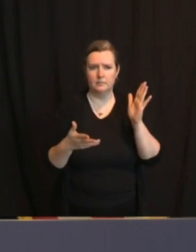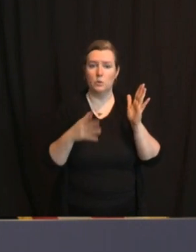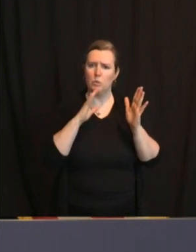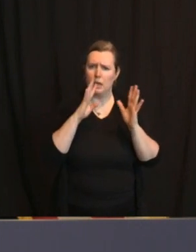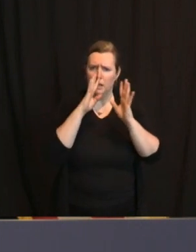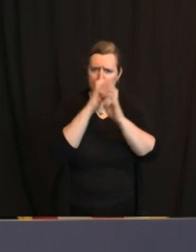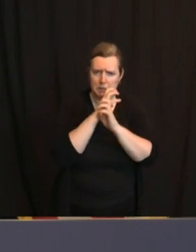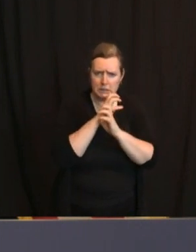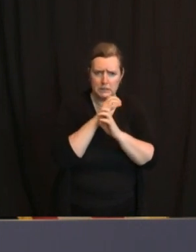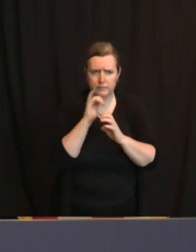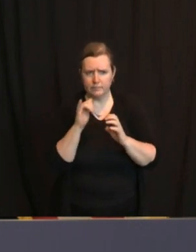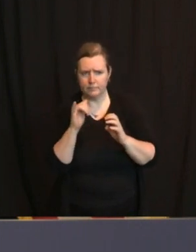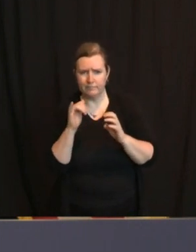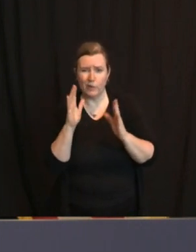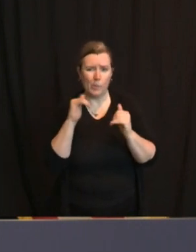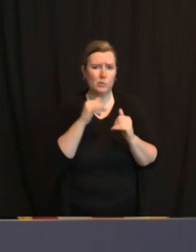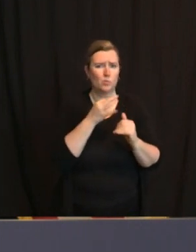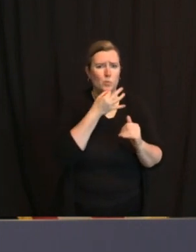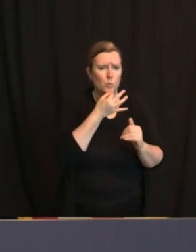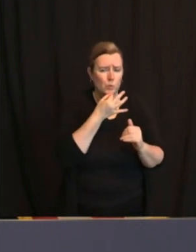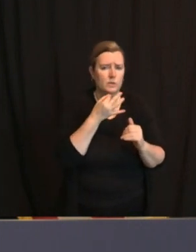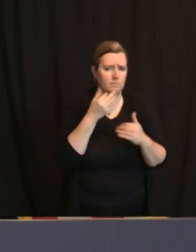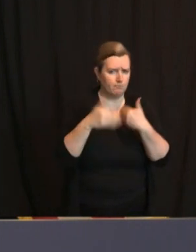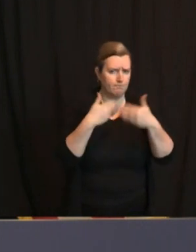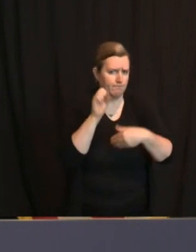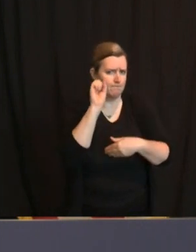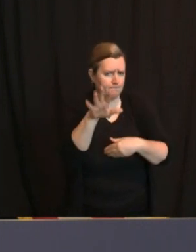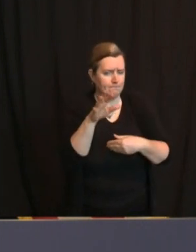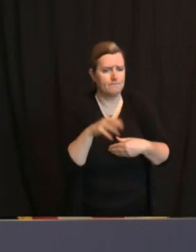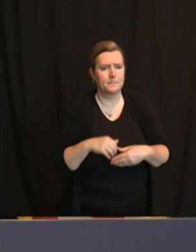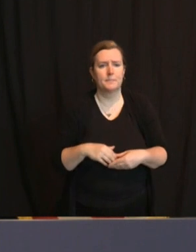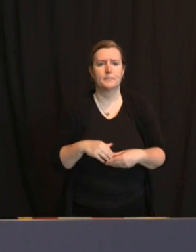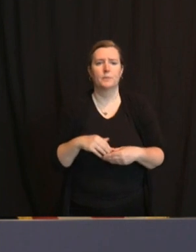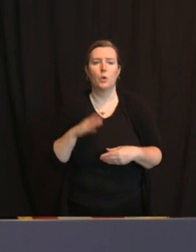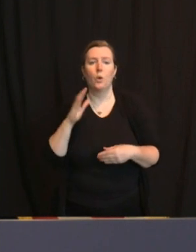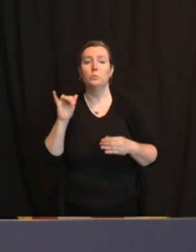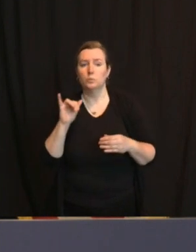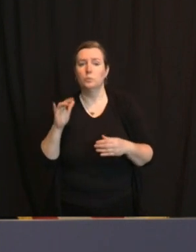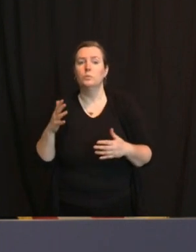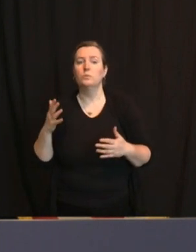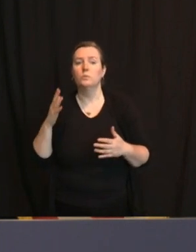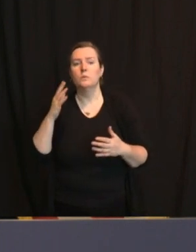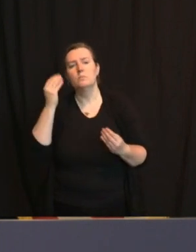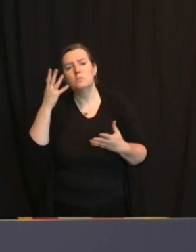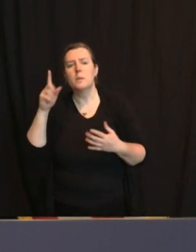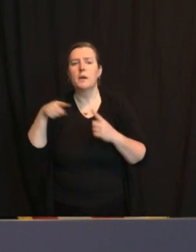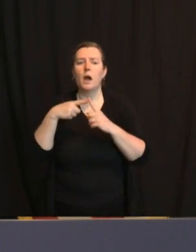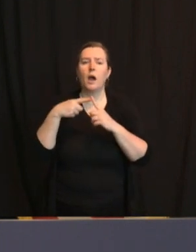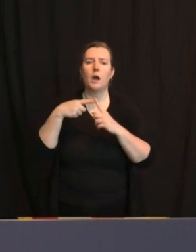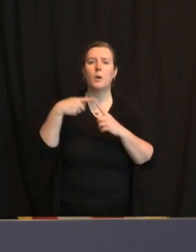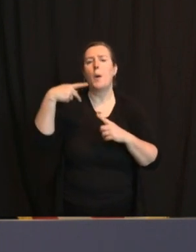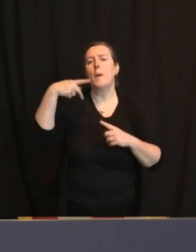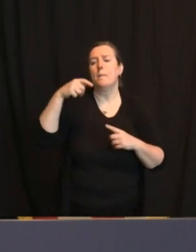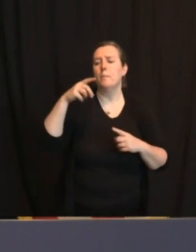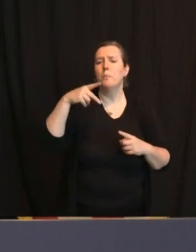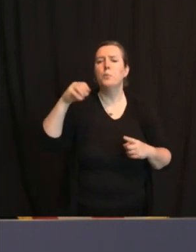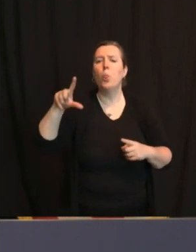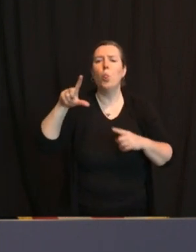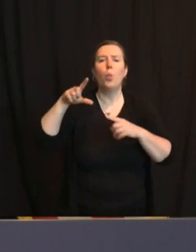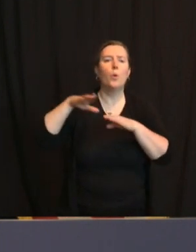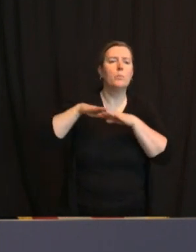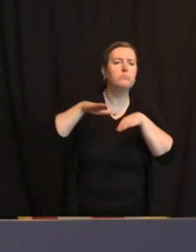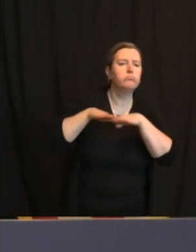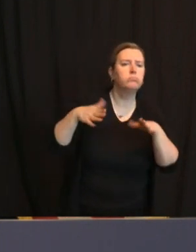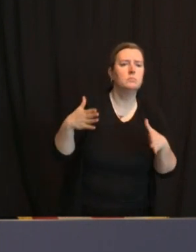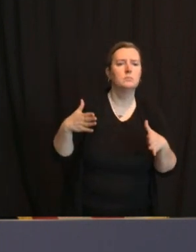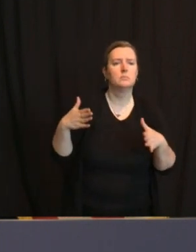We are still, I mentioned earlier today, we're going to have some pool and charter fishing guidance as well. I hope all of that within the